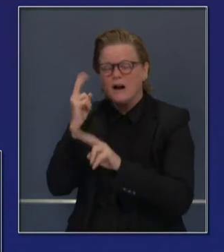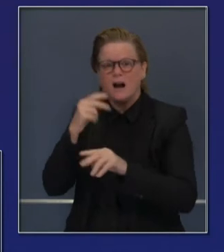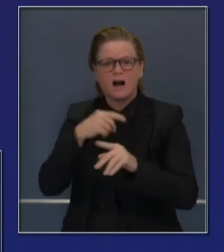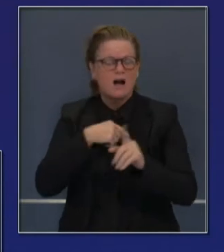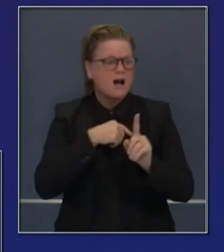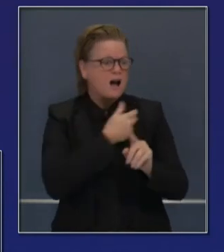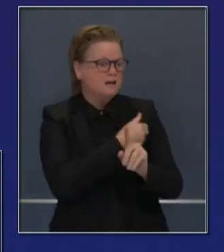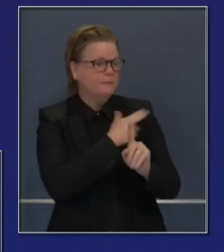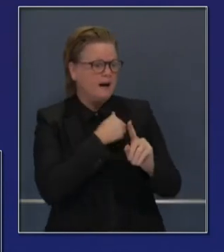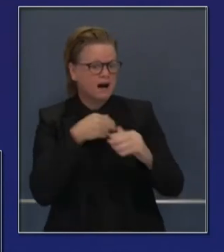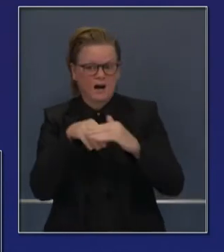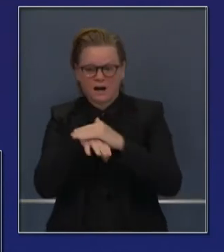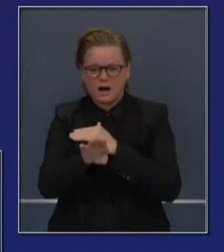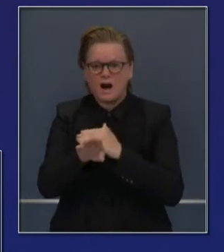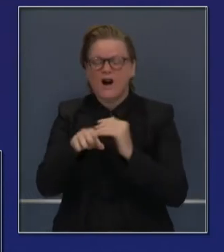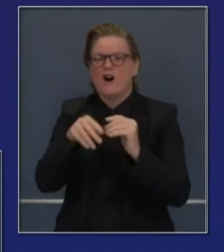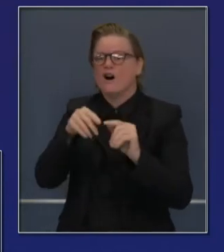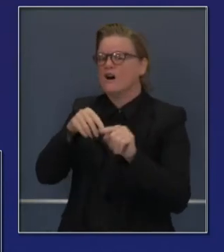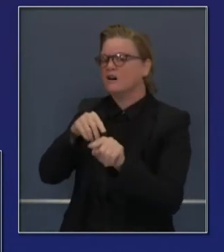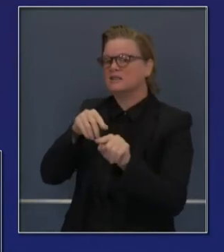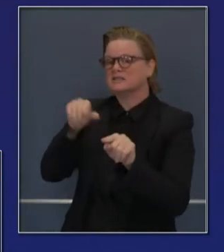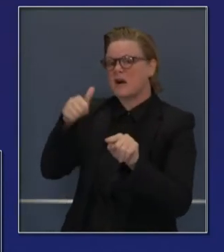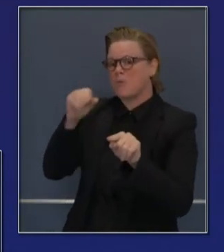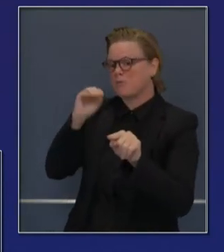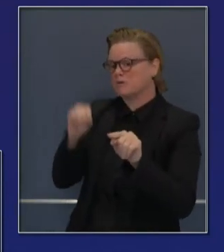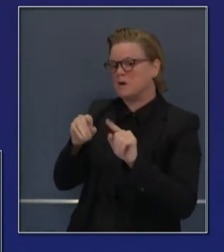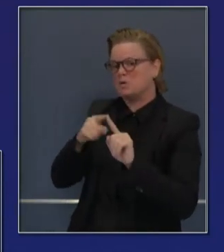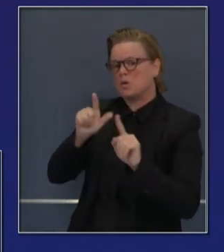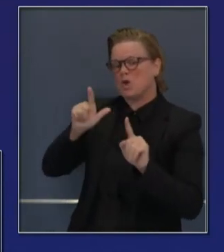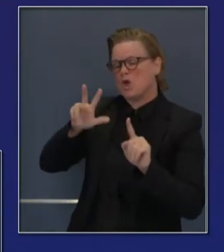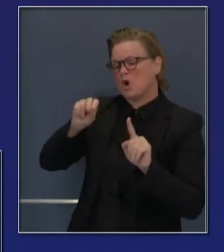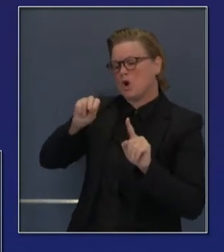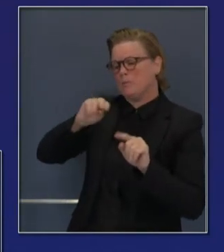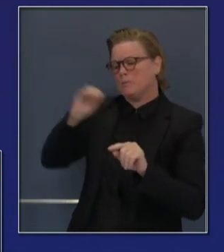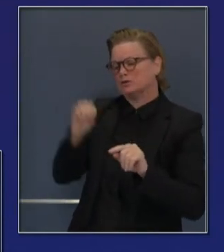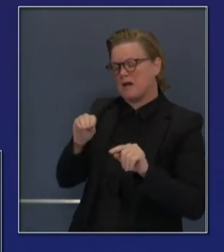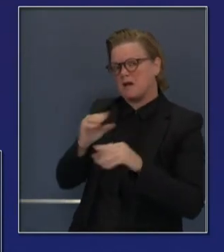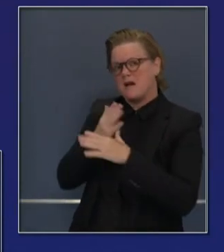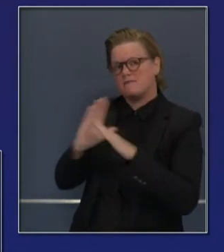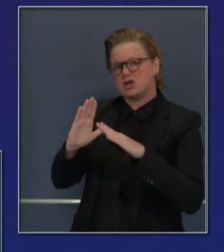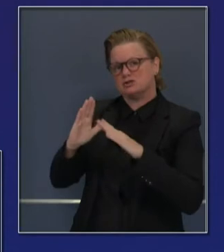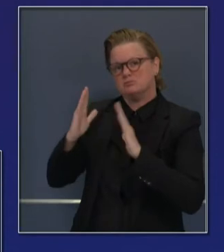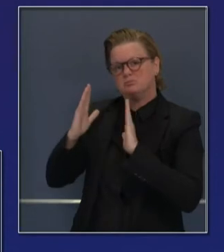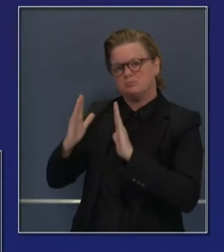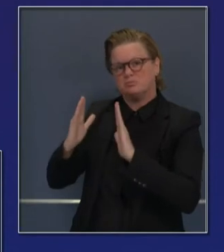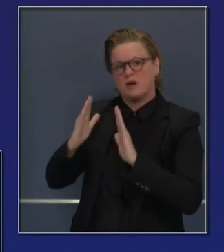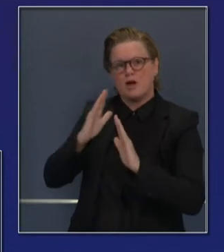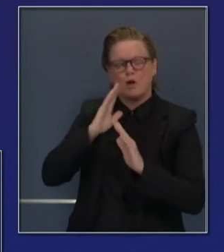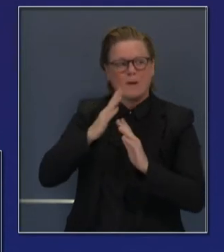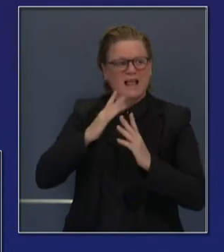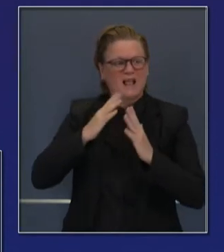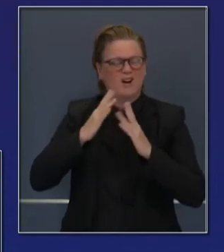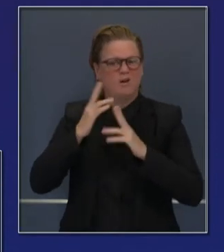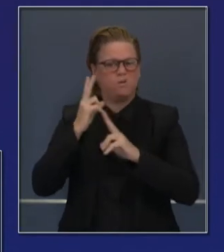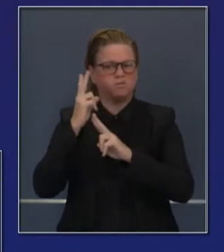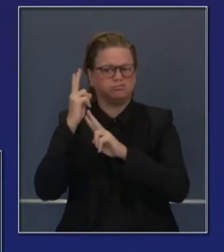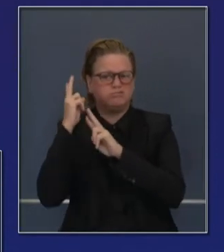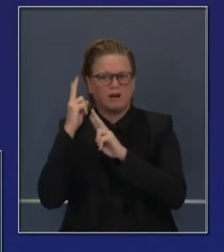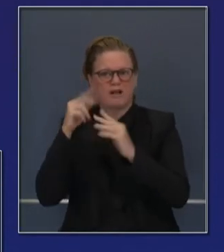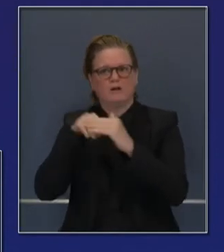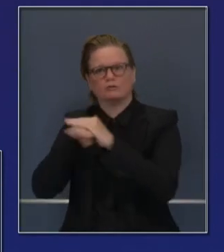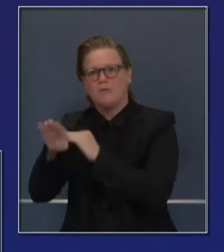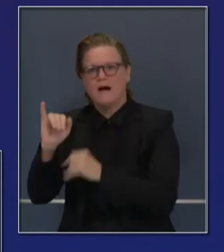high as 29%, well, round up to 30% of hospitalizations will require ICU care or some form